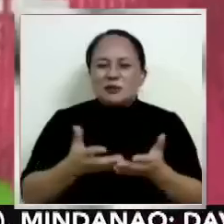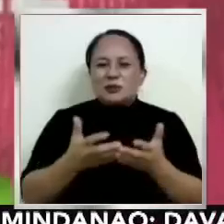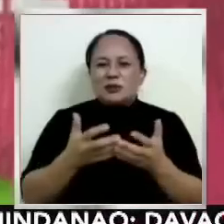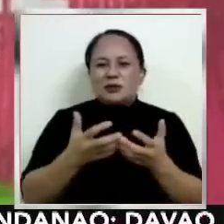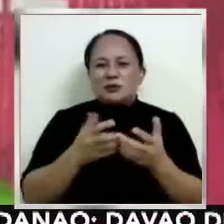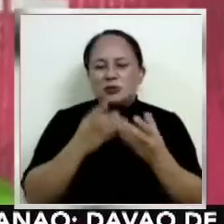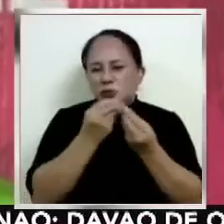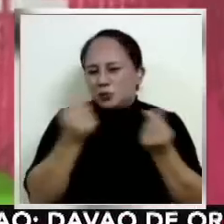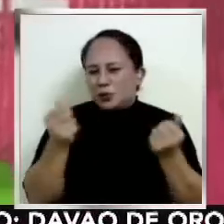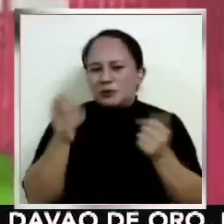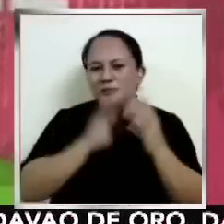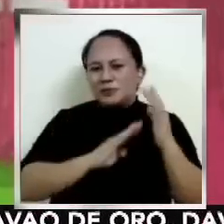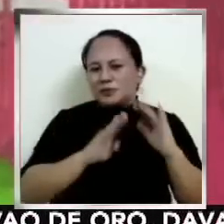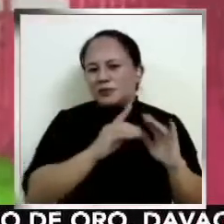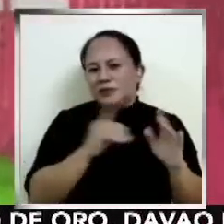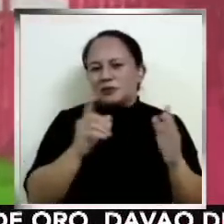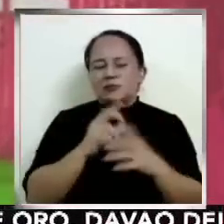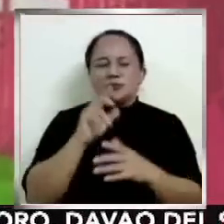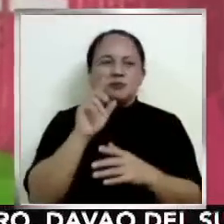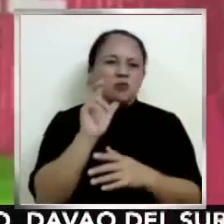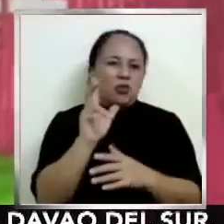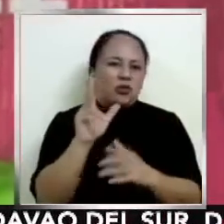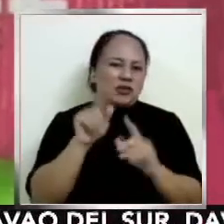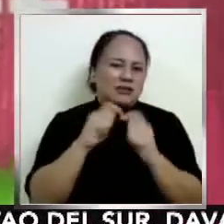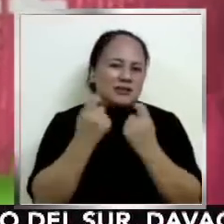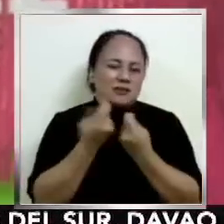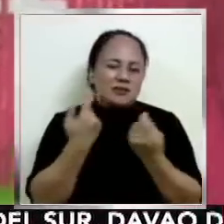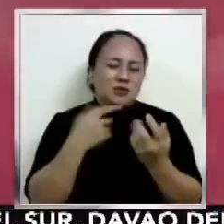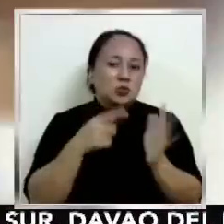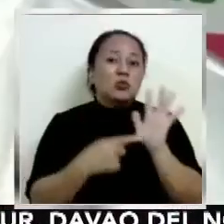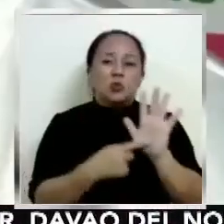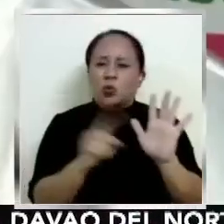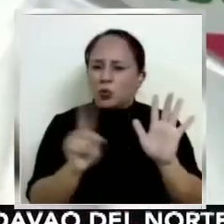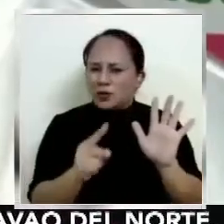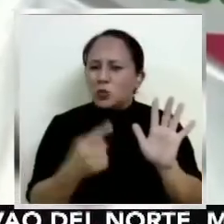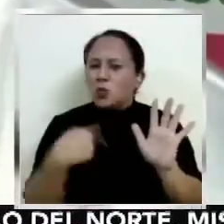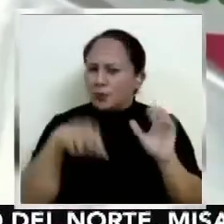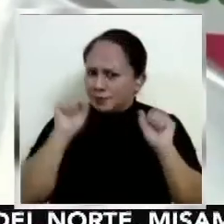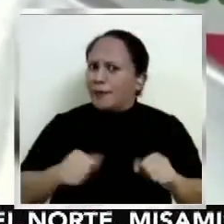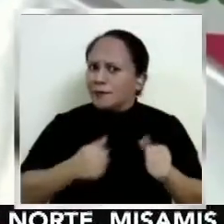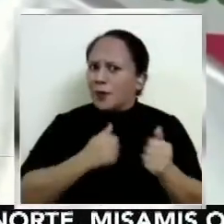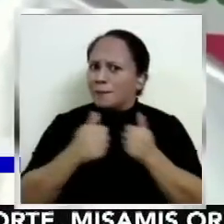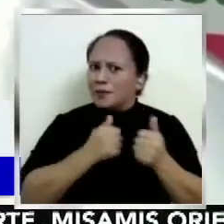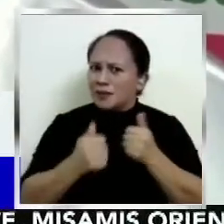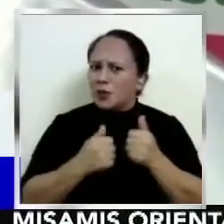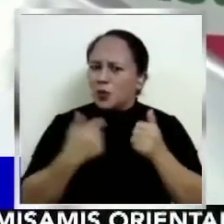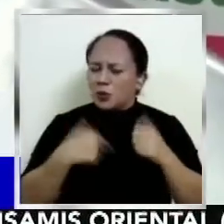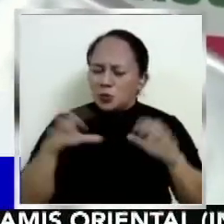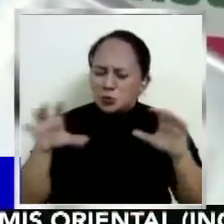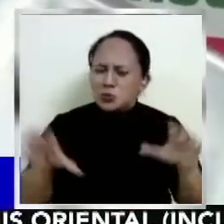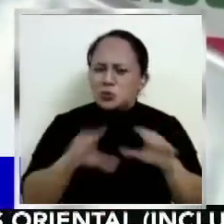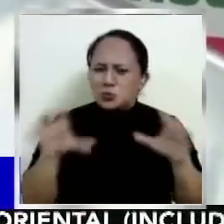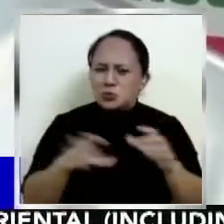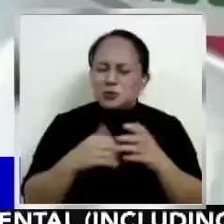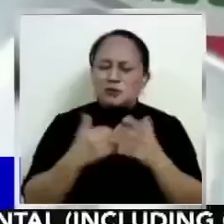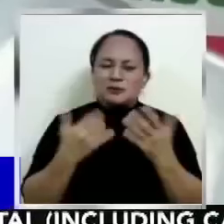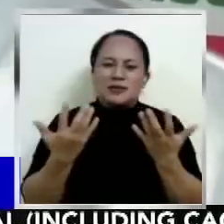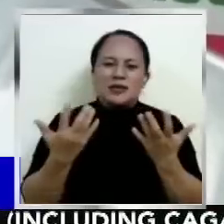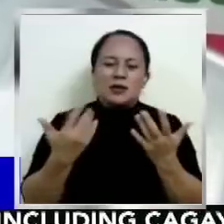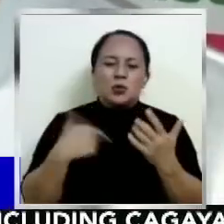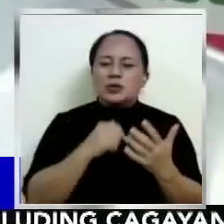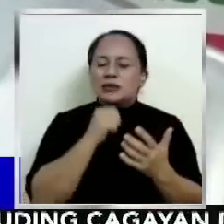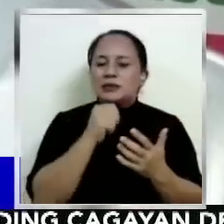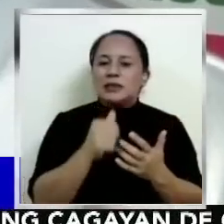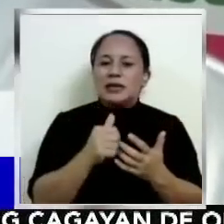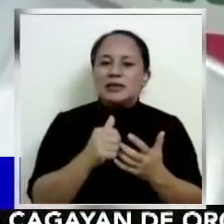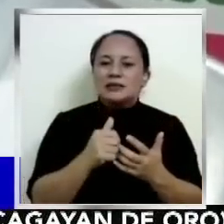20, top 30 teams and just showing them that we can compete. Definitely kind of put a target on our backs now, and you know, we're not going into games